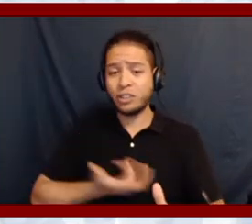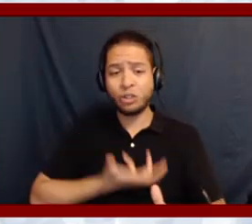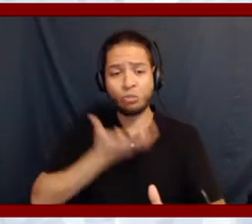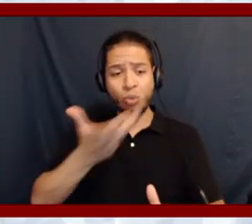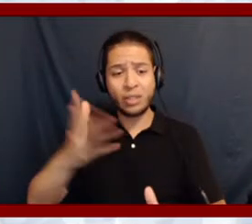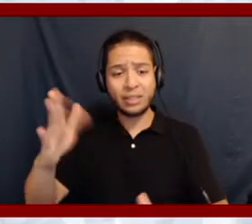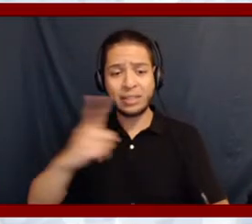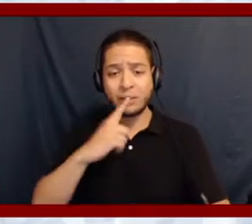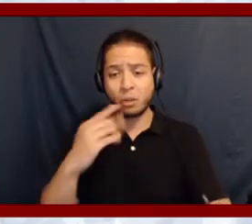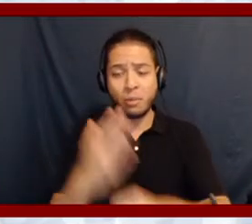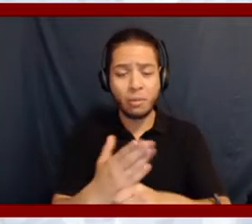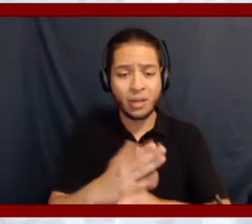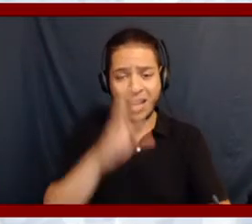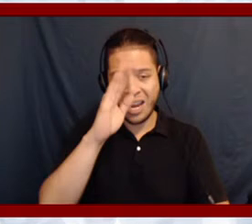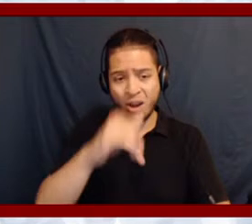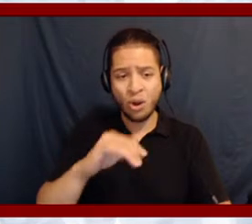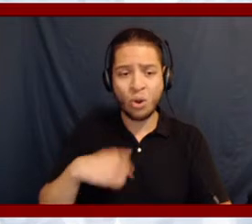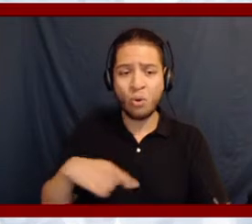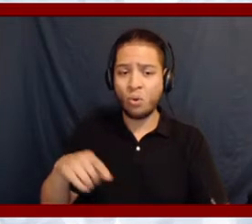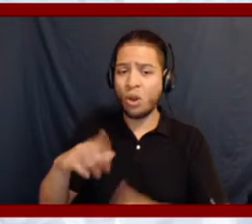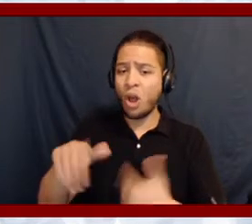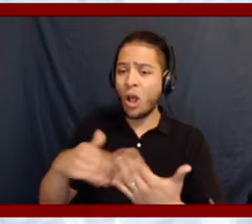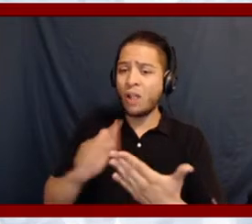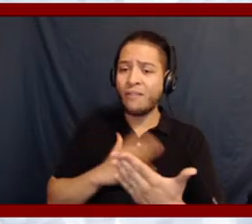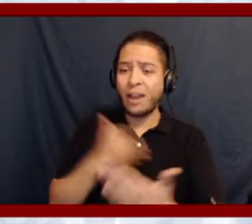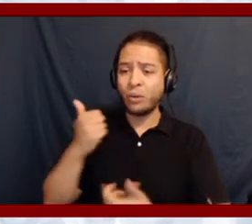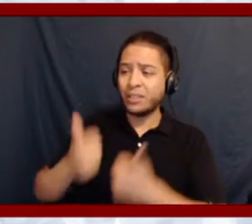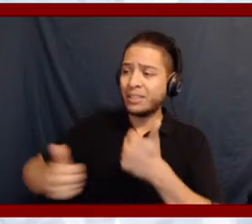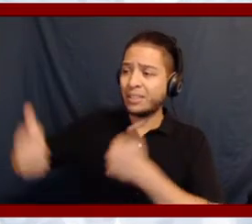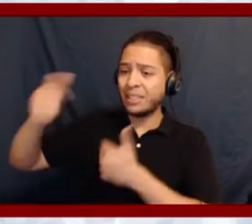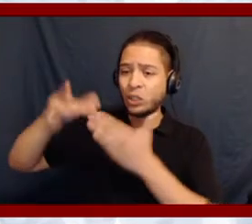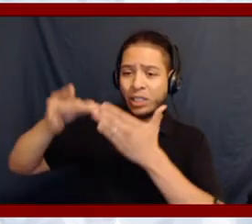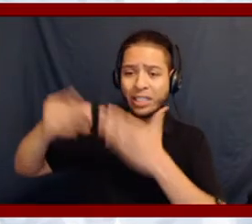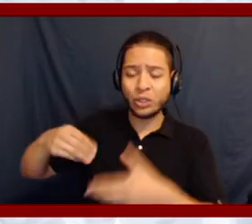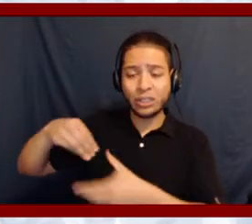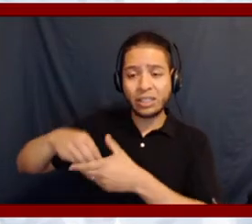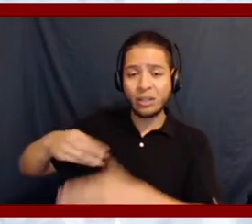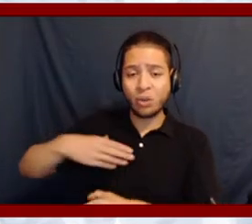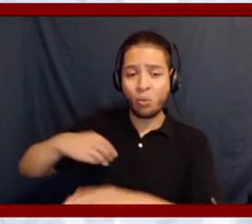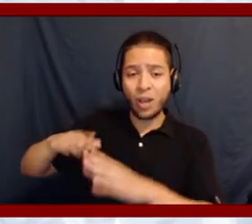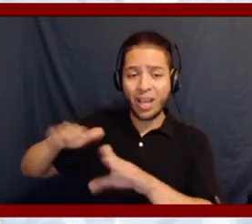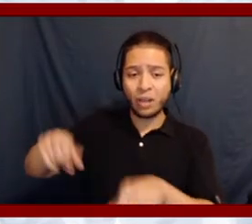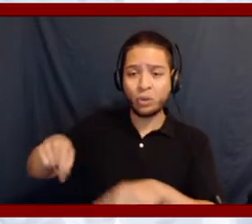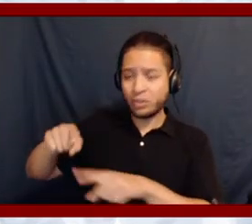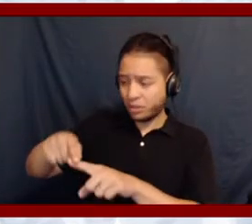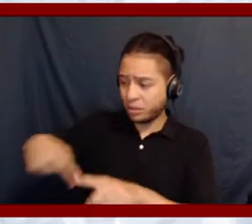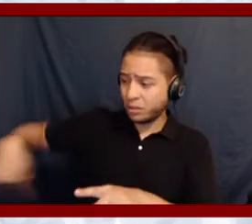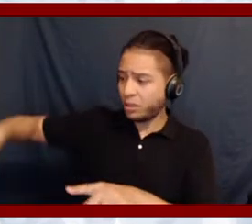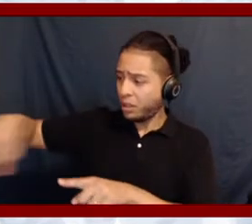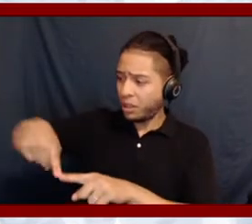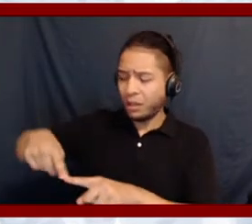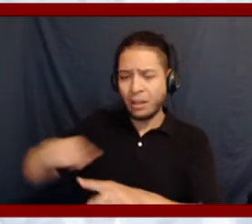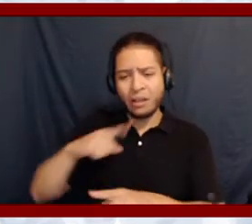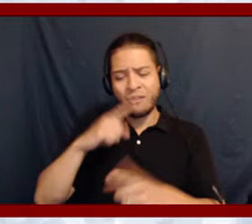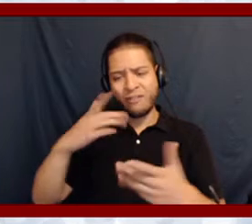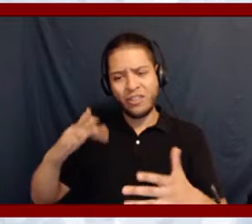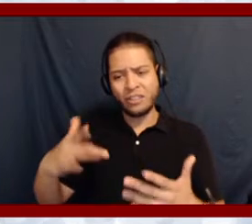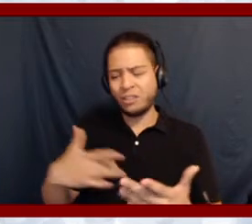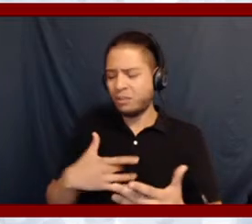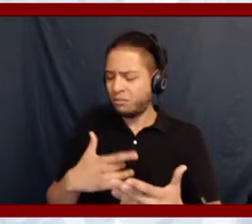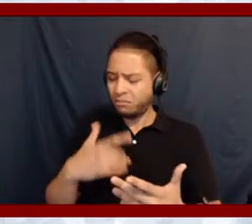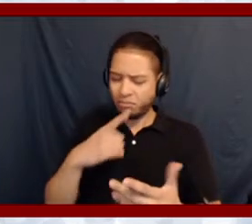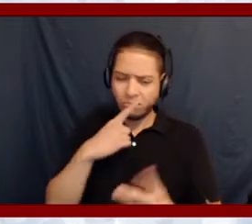Richmond and all other senior leaders at the White House are dedicated to ensuring that this is the most robust and ambitious White House initiative